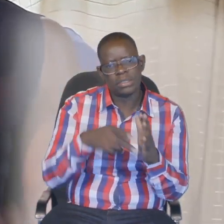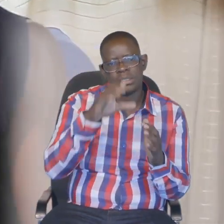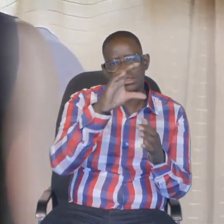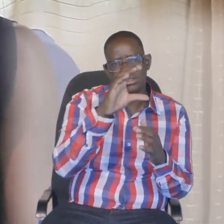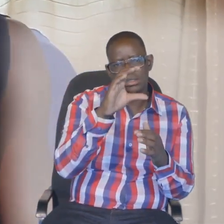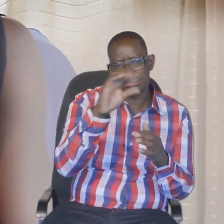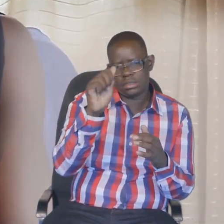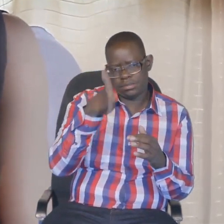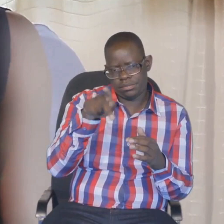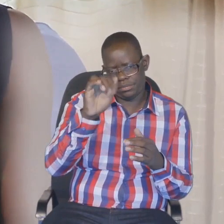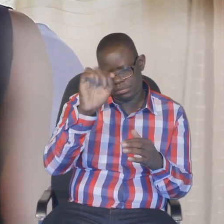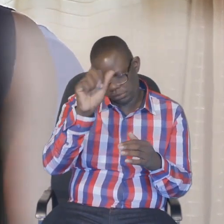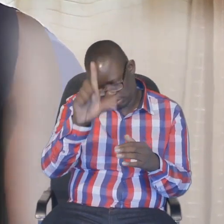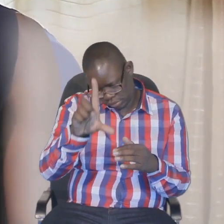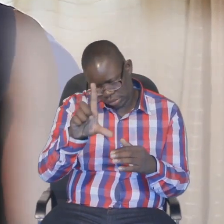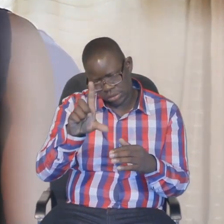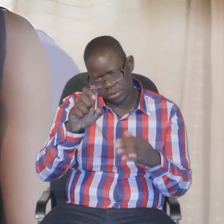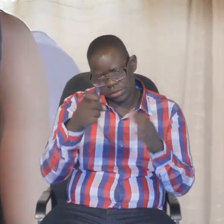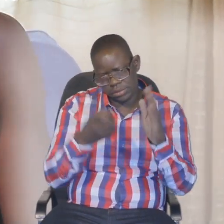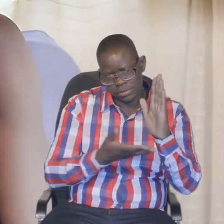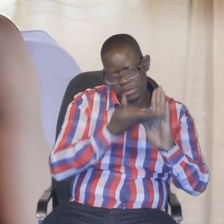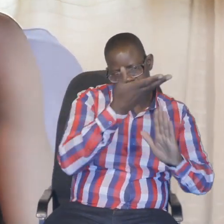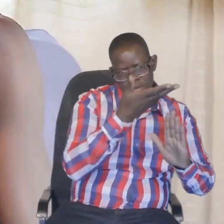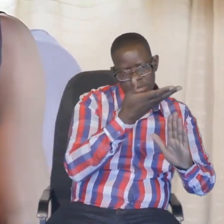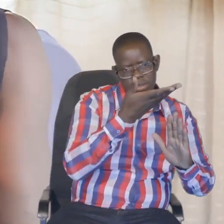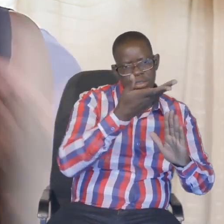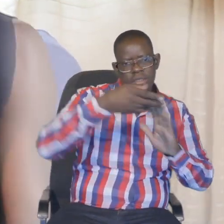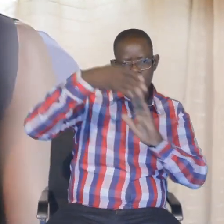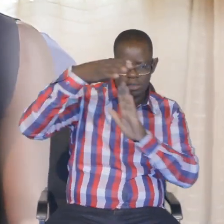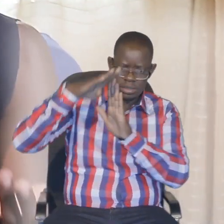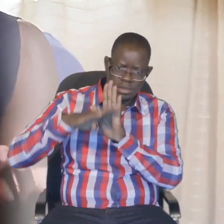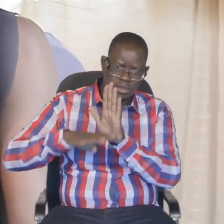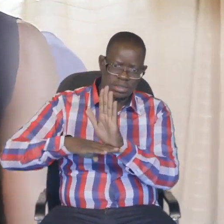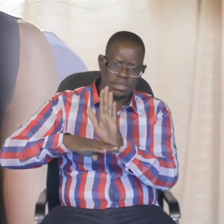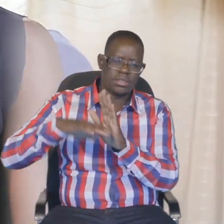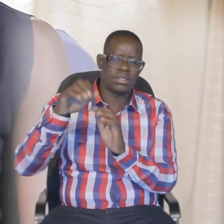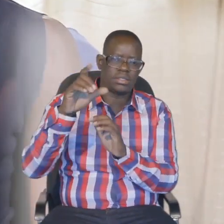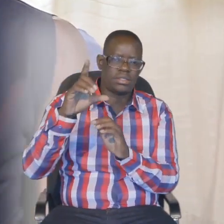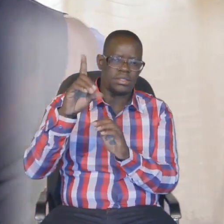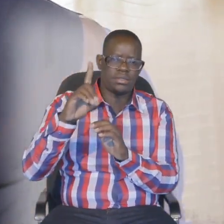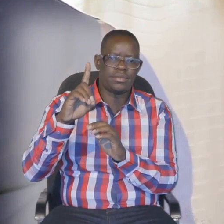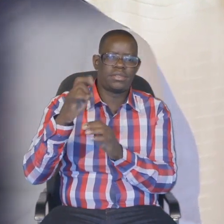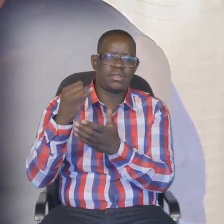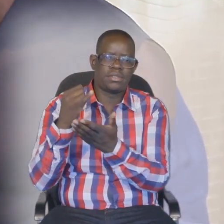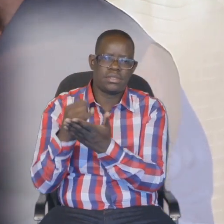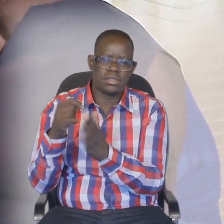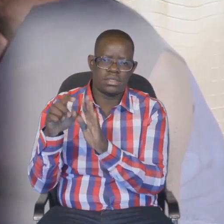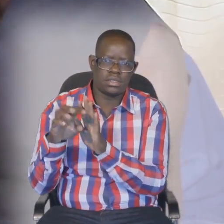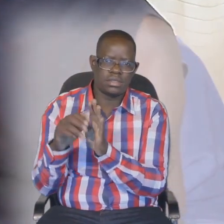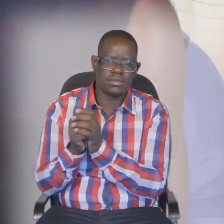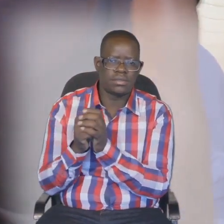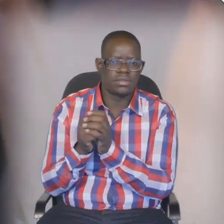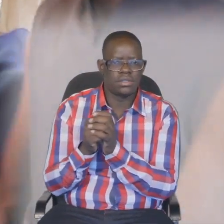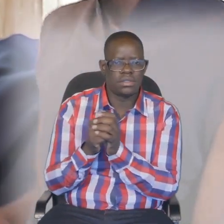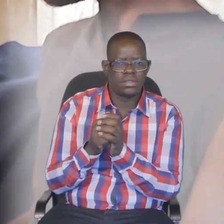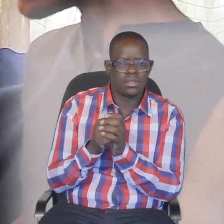capital, liabilities, and income would increase on the credit side and then decrease on the debit side. Well, it does make sense.